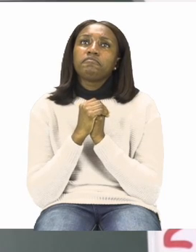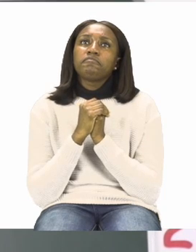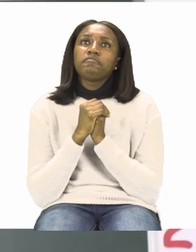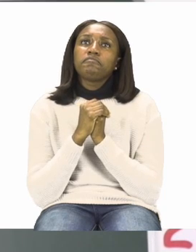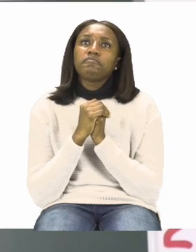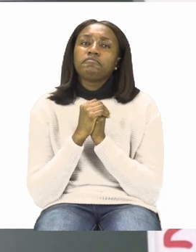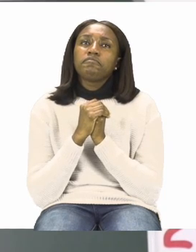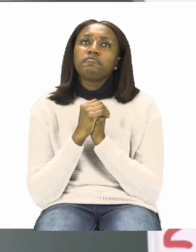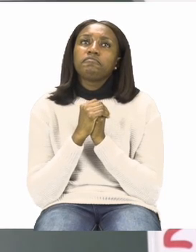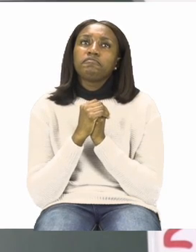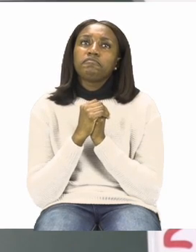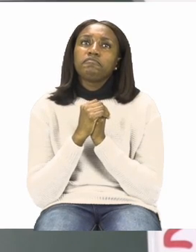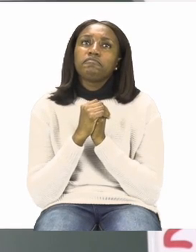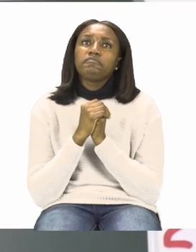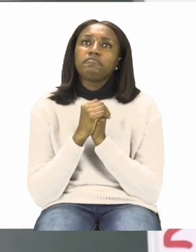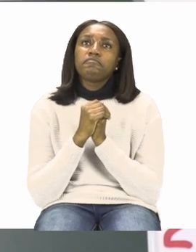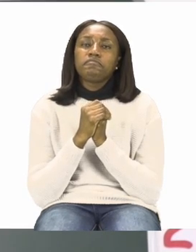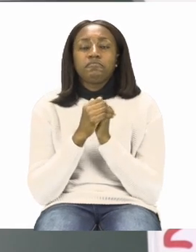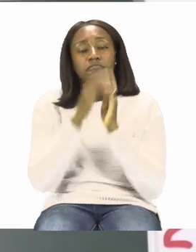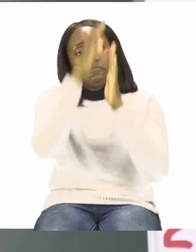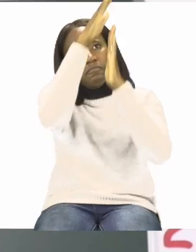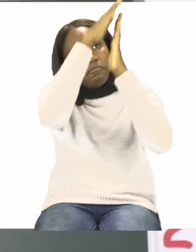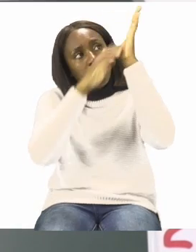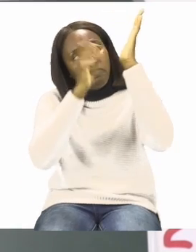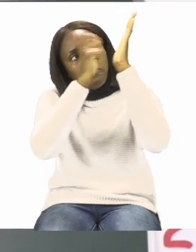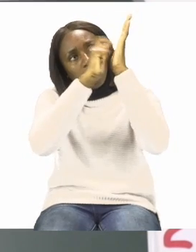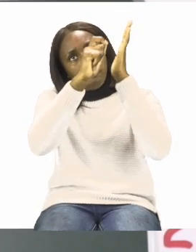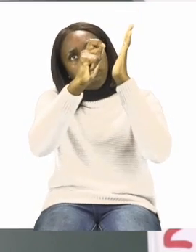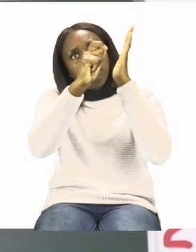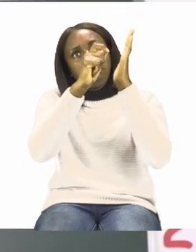chalkboard. Say it with me.